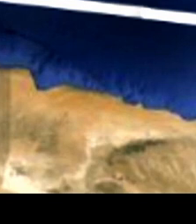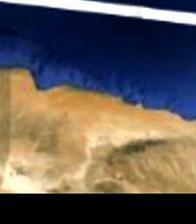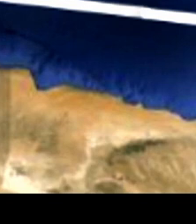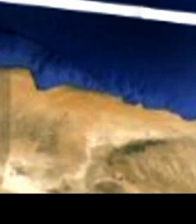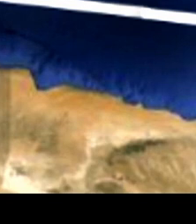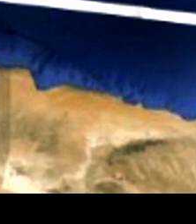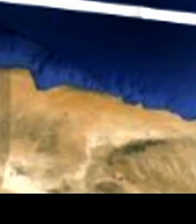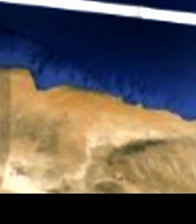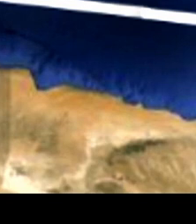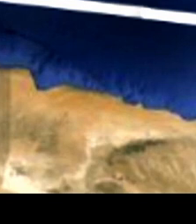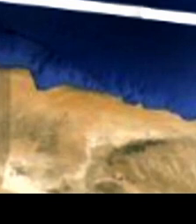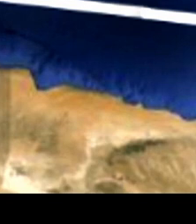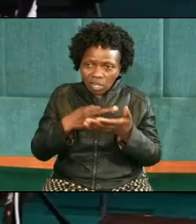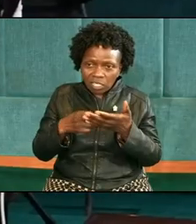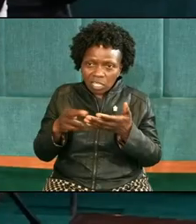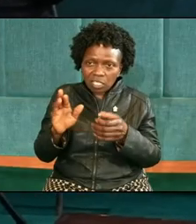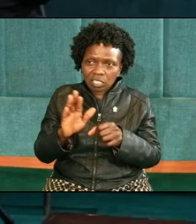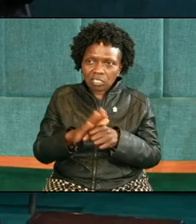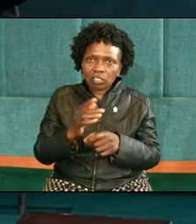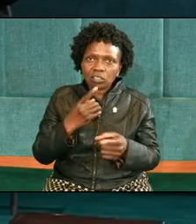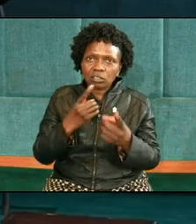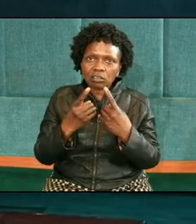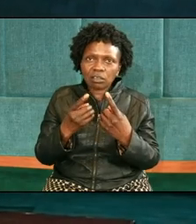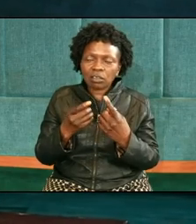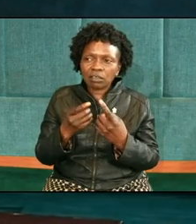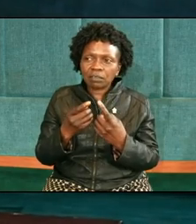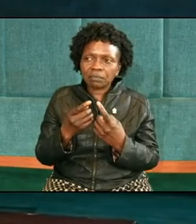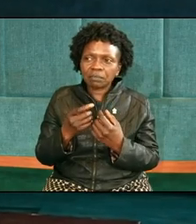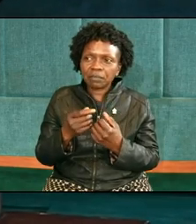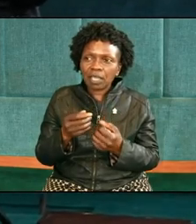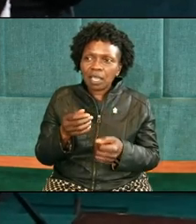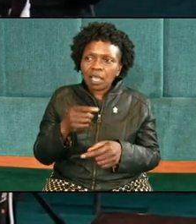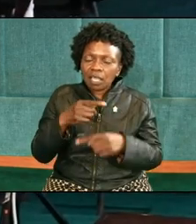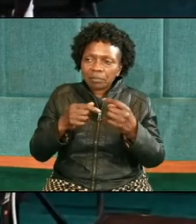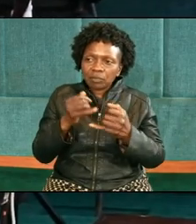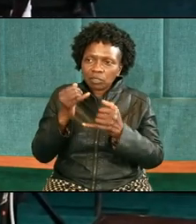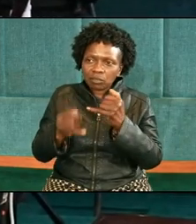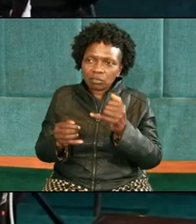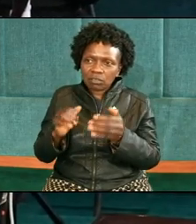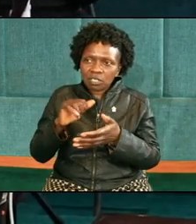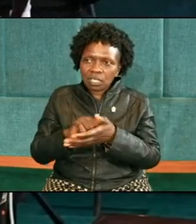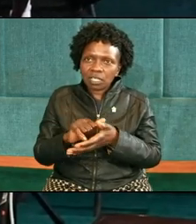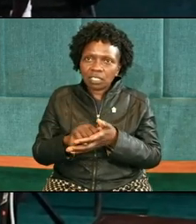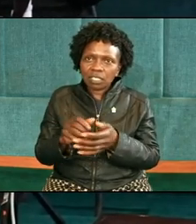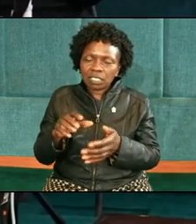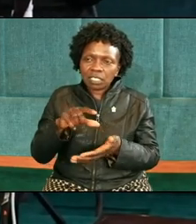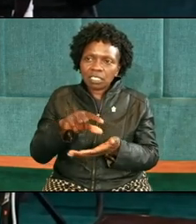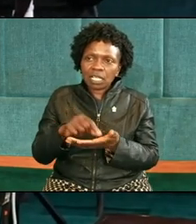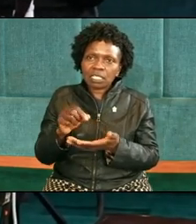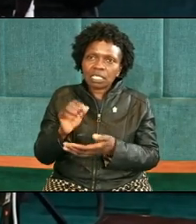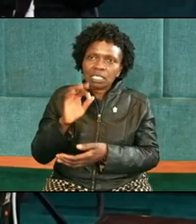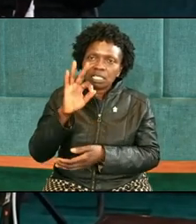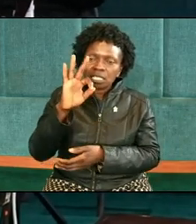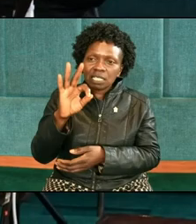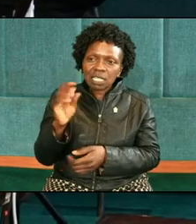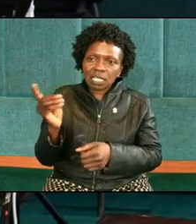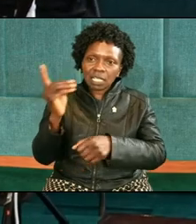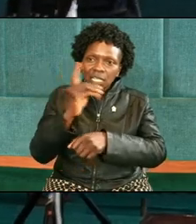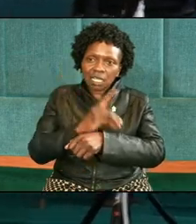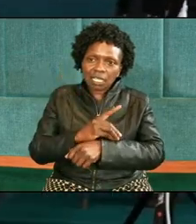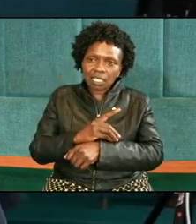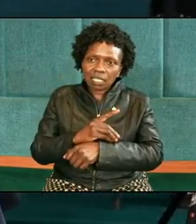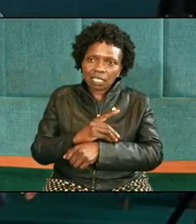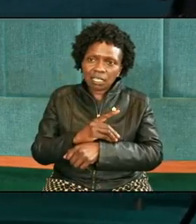righteous thought, I come to the conclusion, Elder Dan, that it takes 3 days for the poor